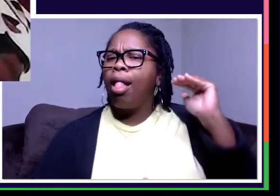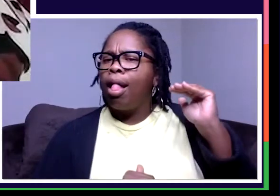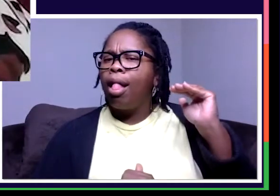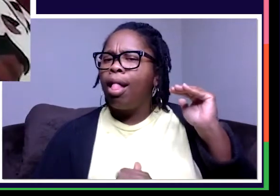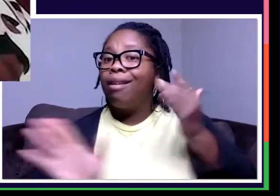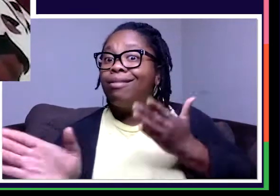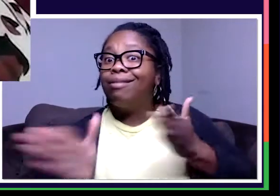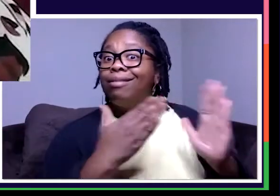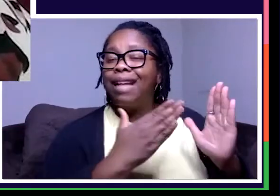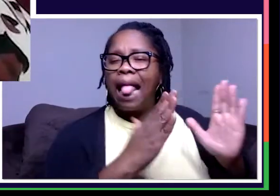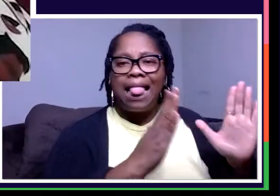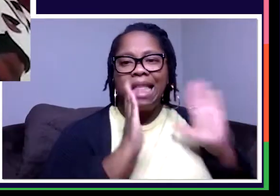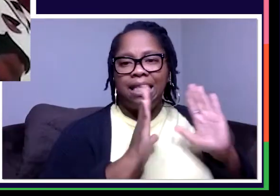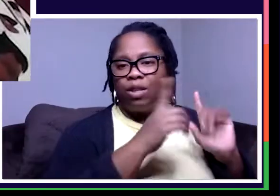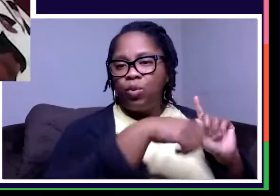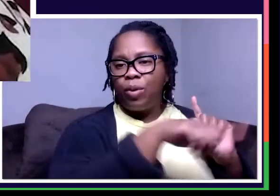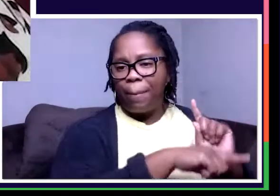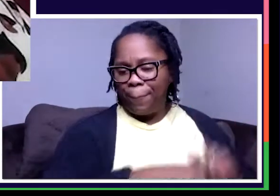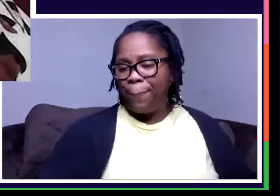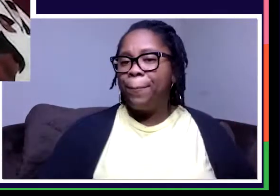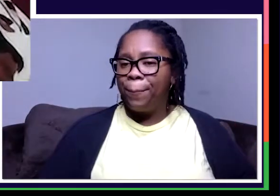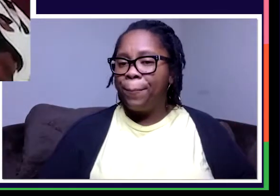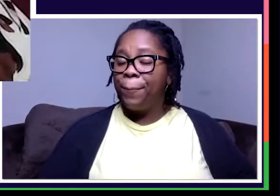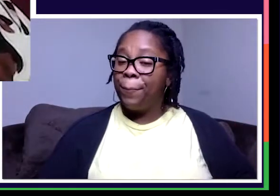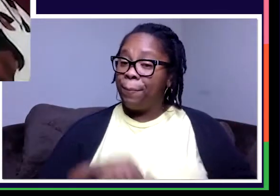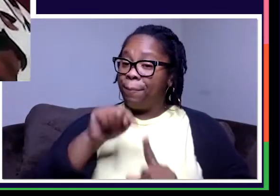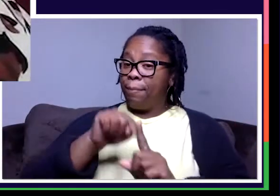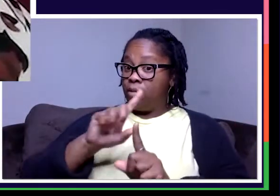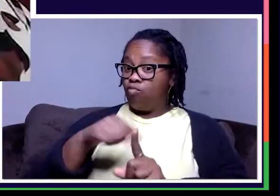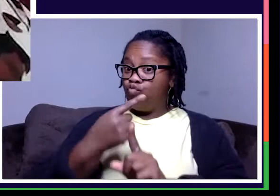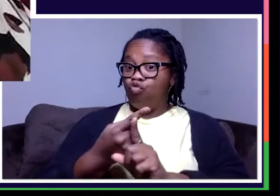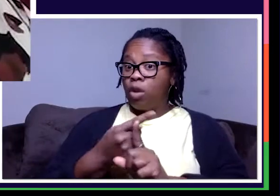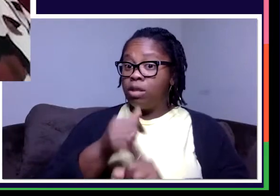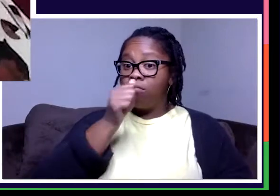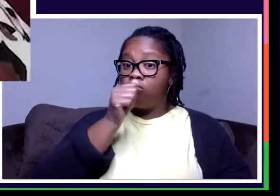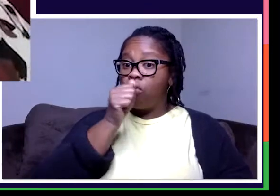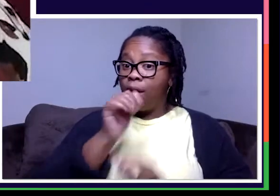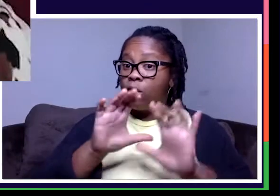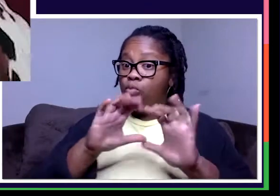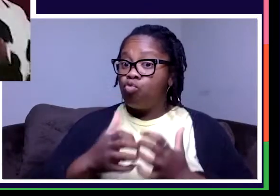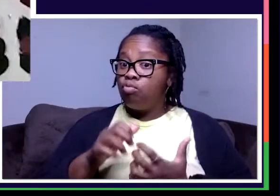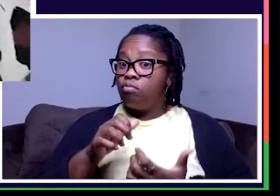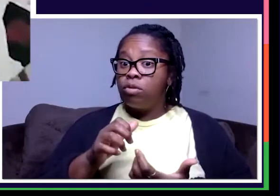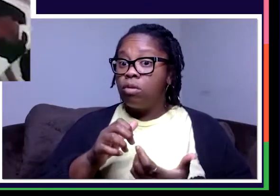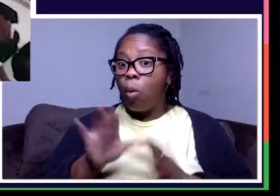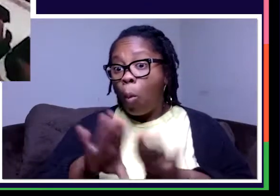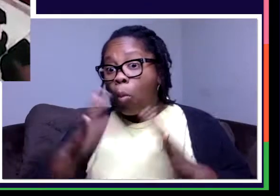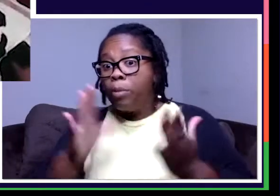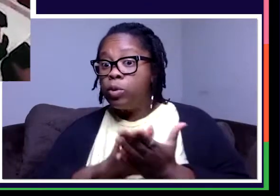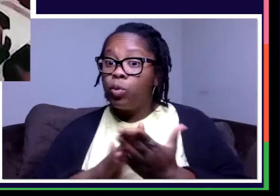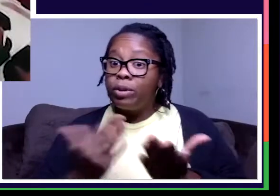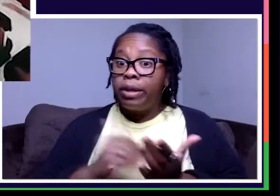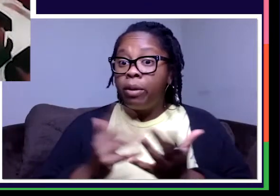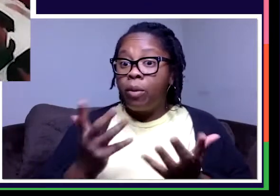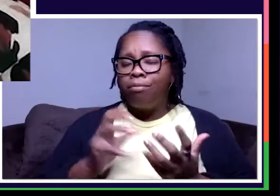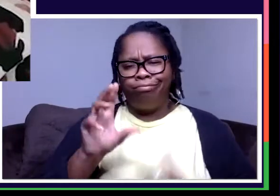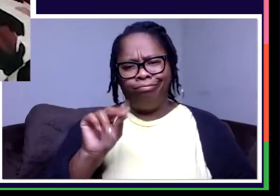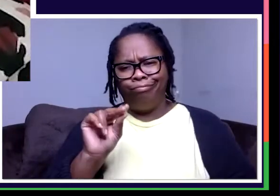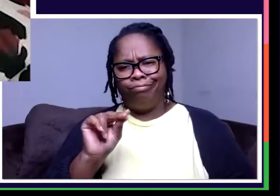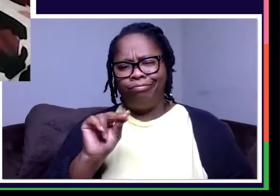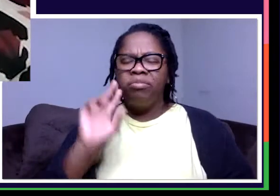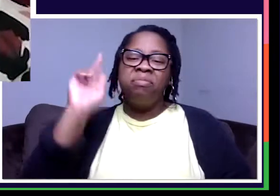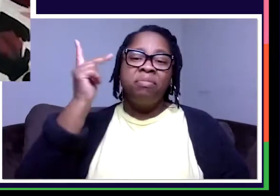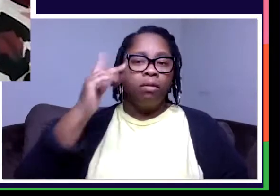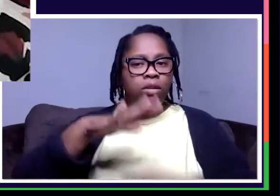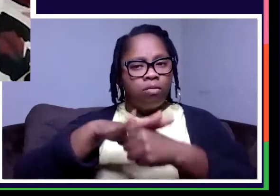most impacted. And privatizer groups are not the only forces pushing for unsafe reopening